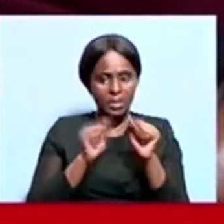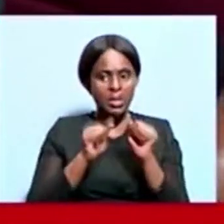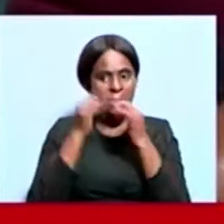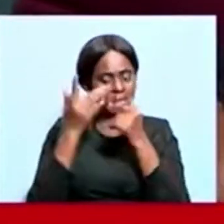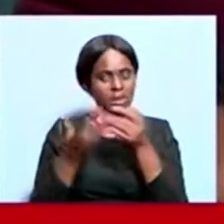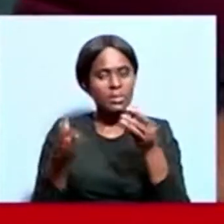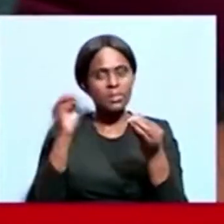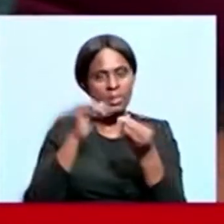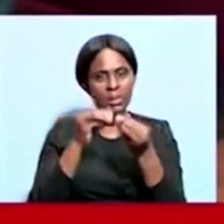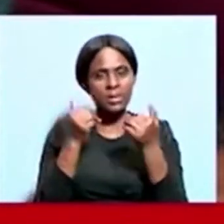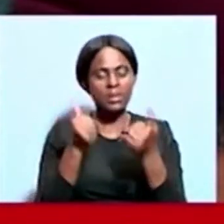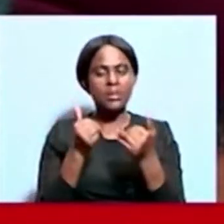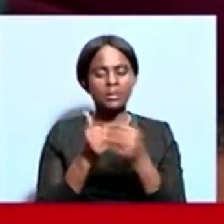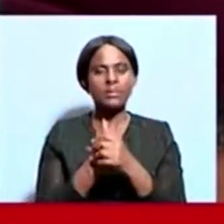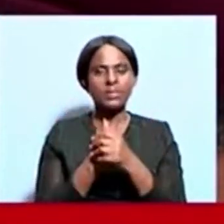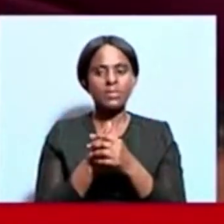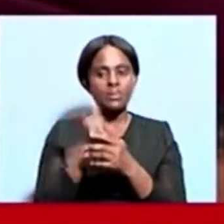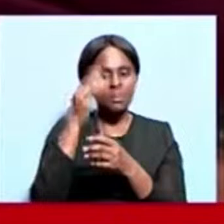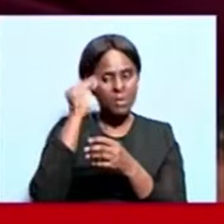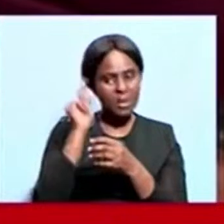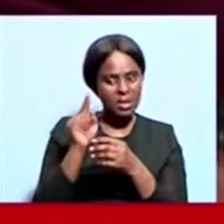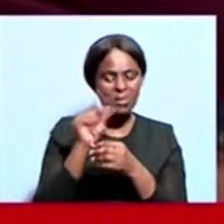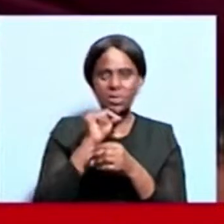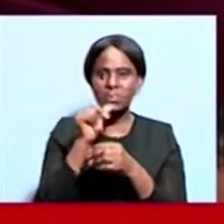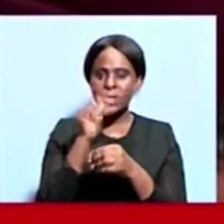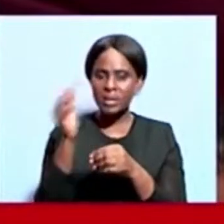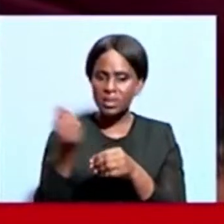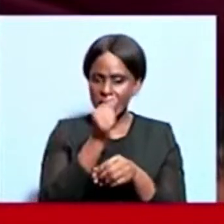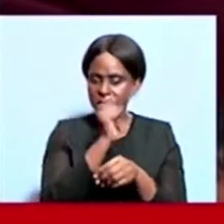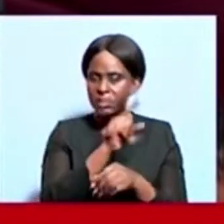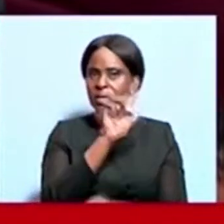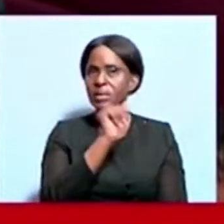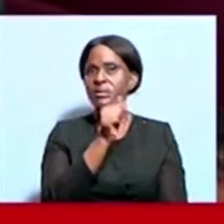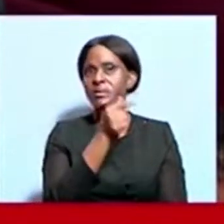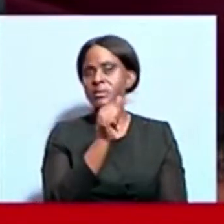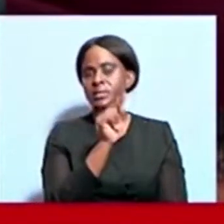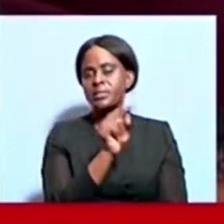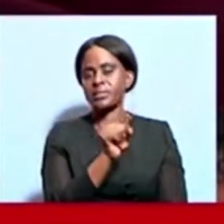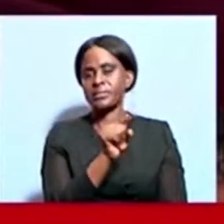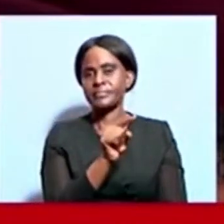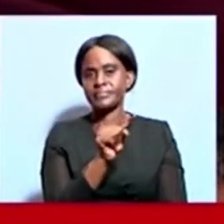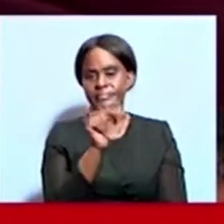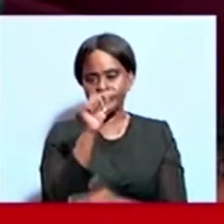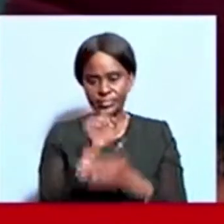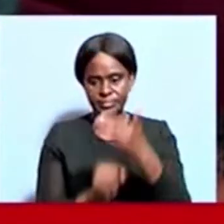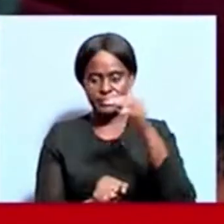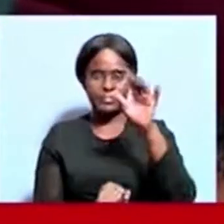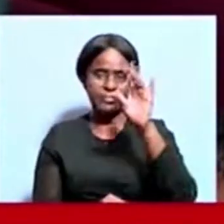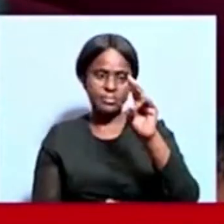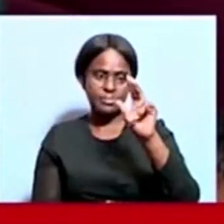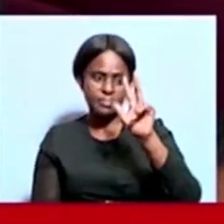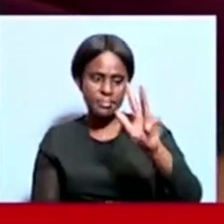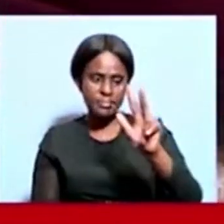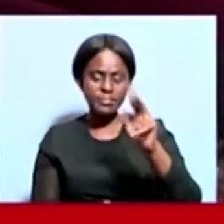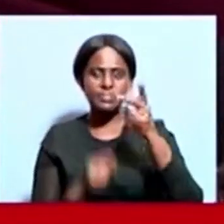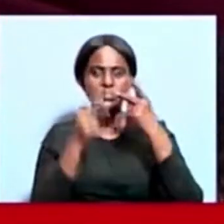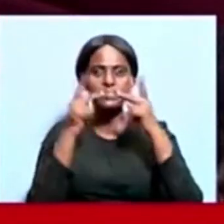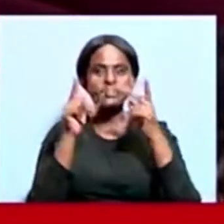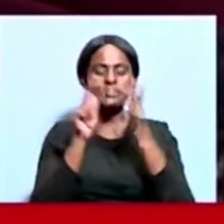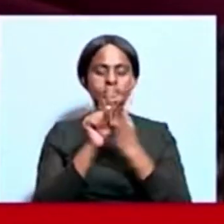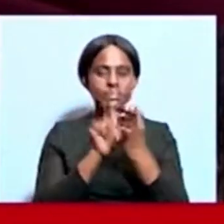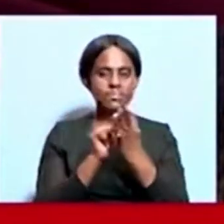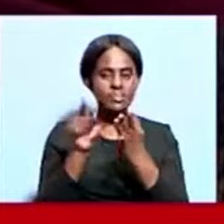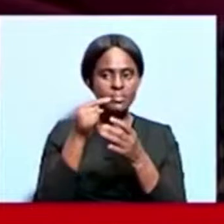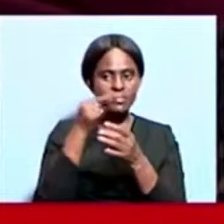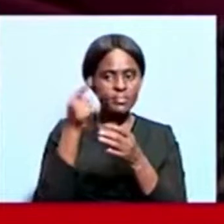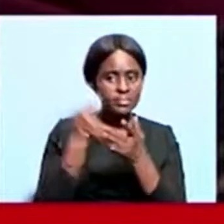that why they were not taken to Attorney General, Section 73 of the Public Procurement Act